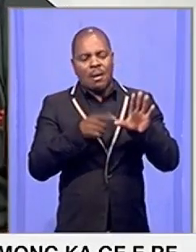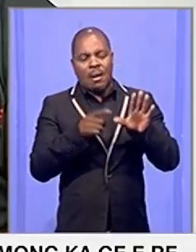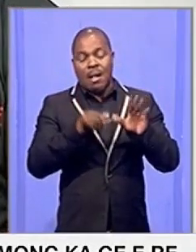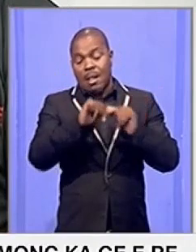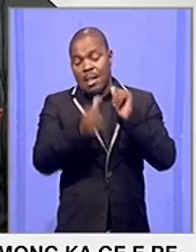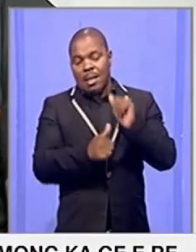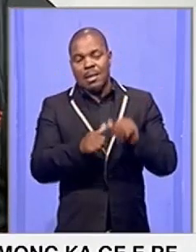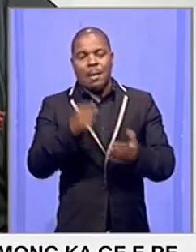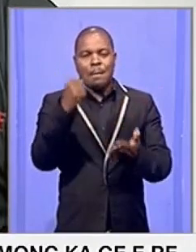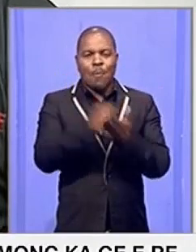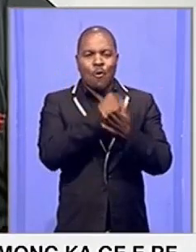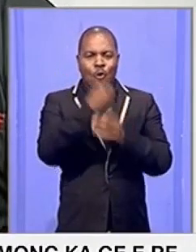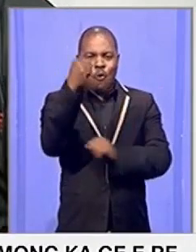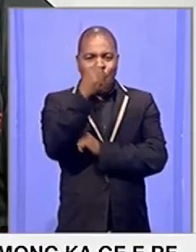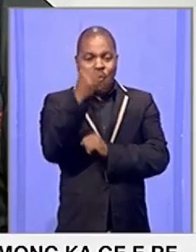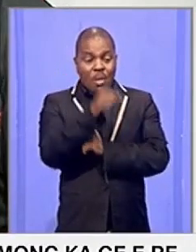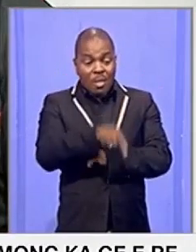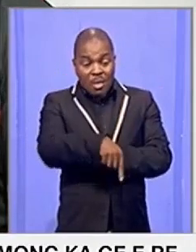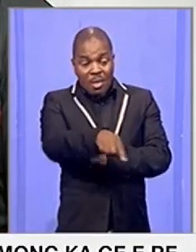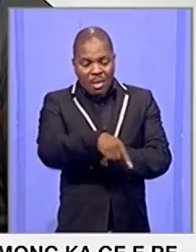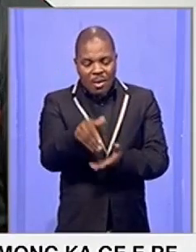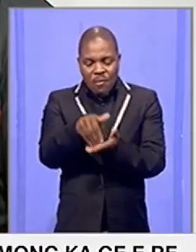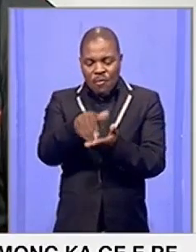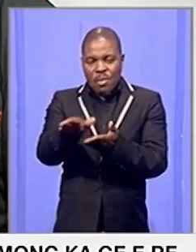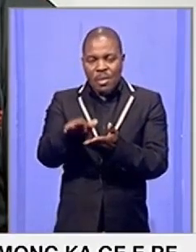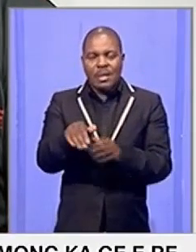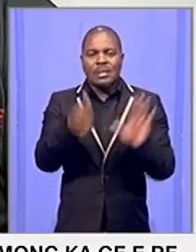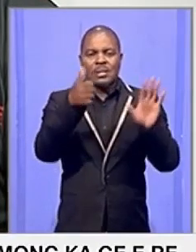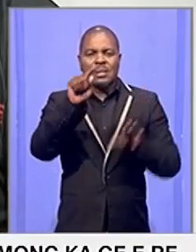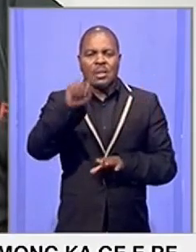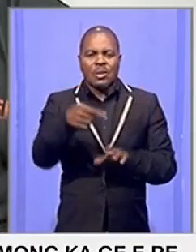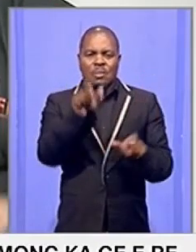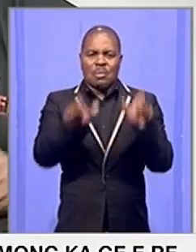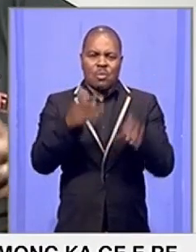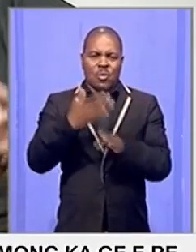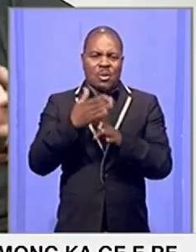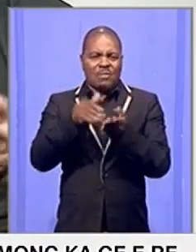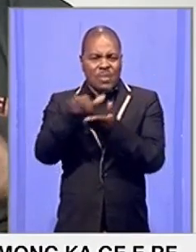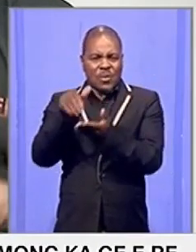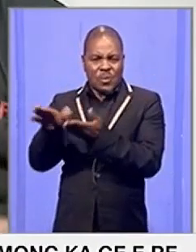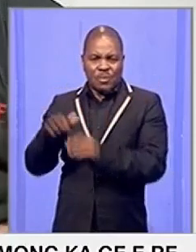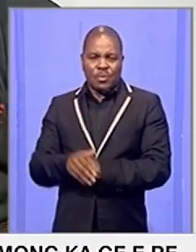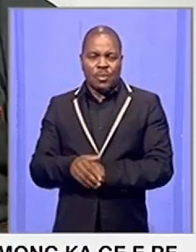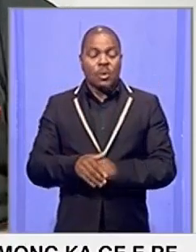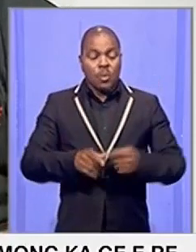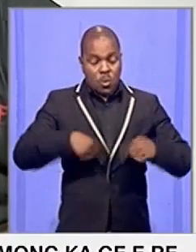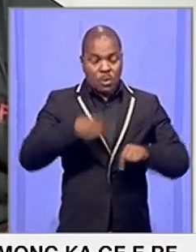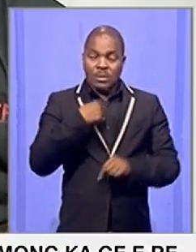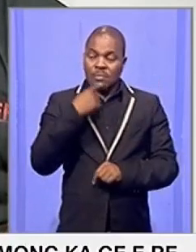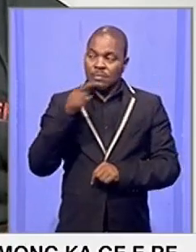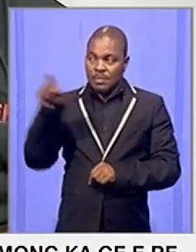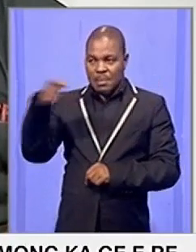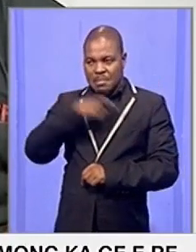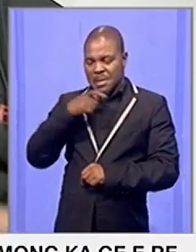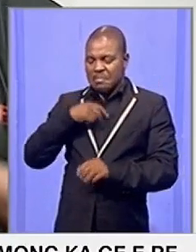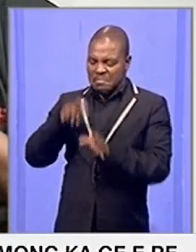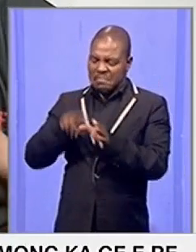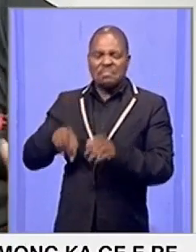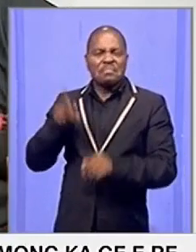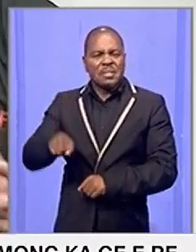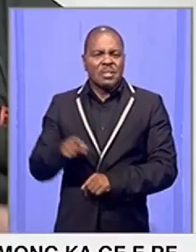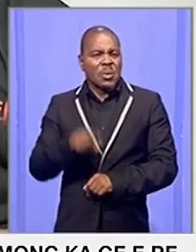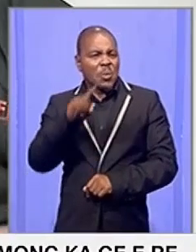office ye e leng gore e tlo raka batho ba go feta 6,000 mebereko. So re presidente a bee fatshe ka gore a gona